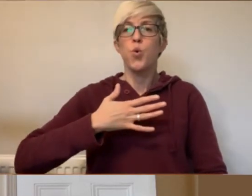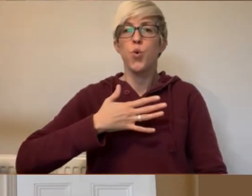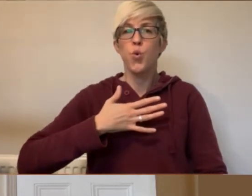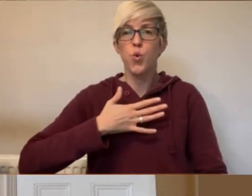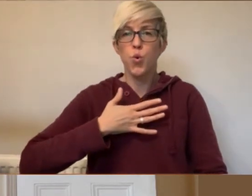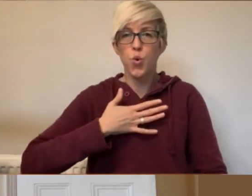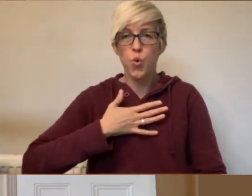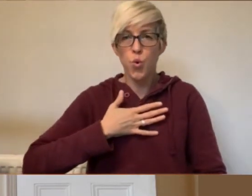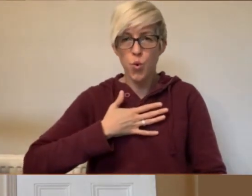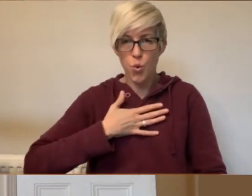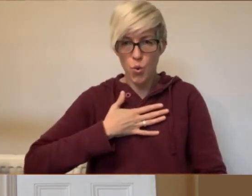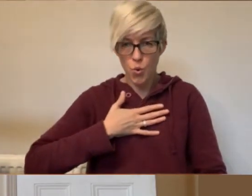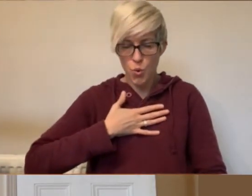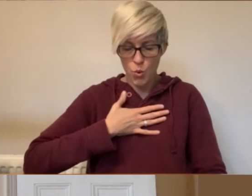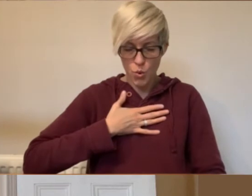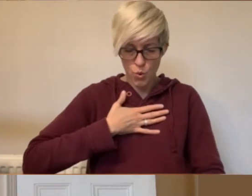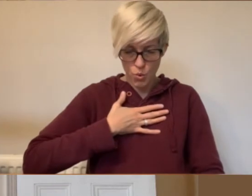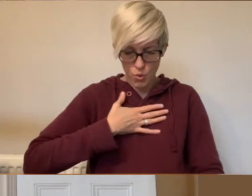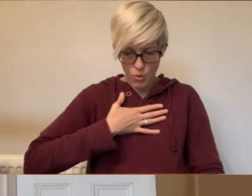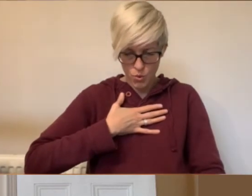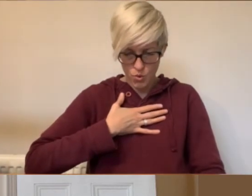we breathe out, we round the back.